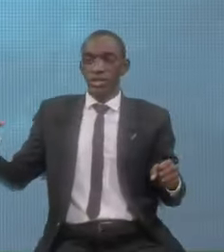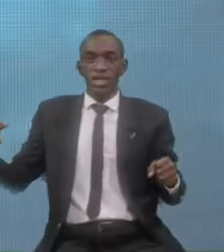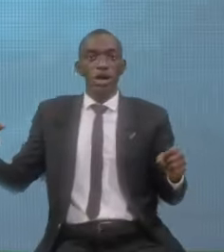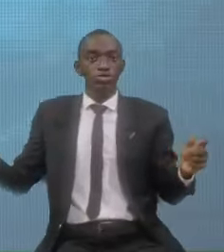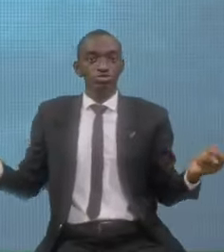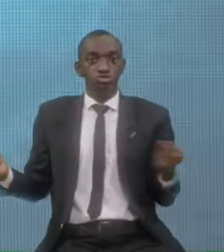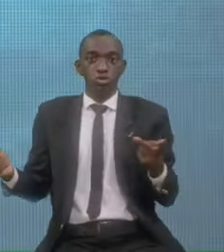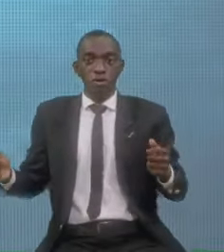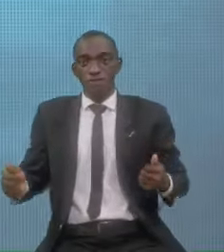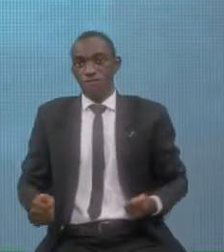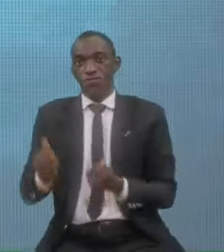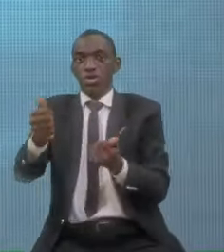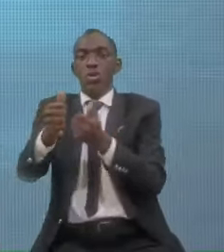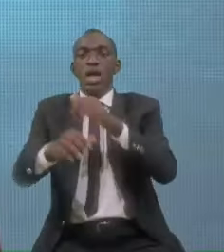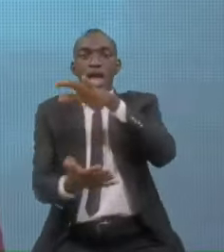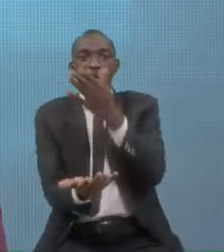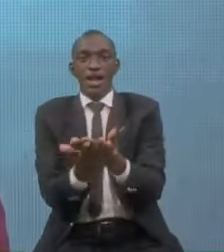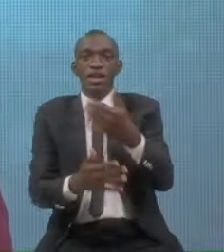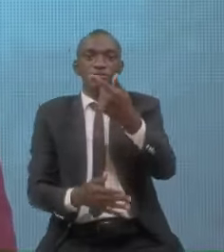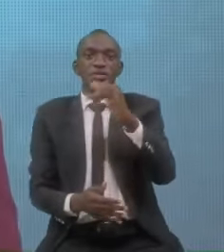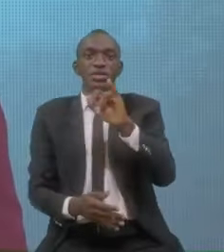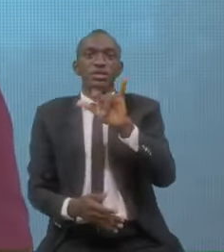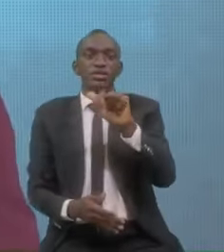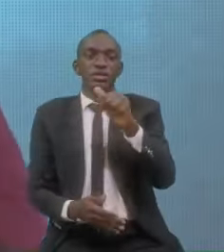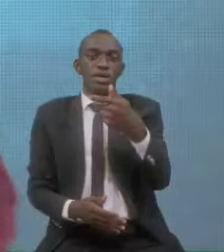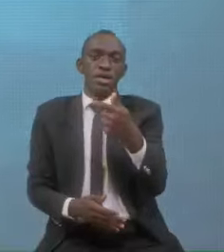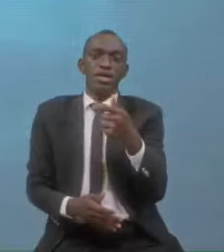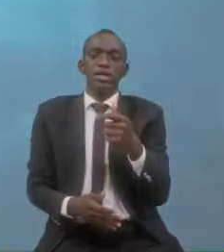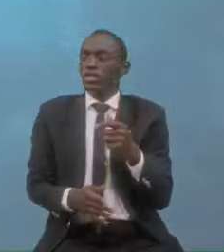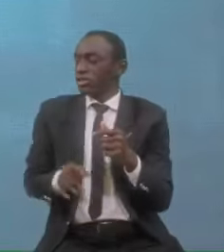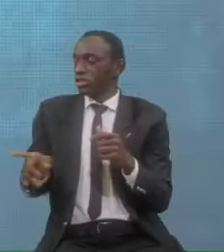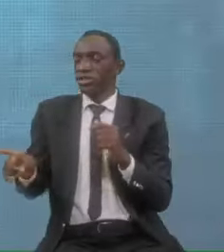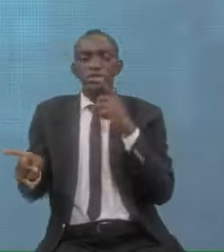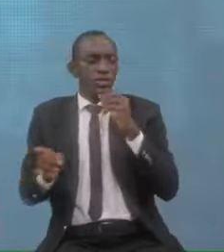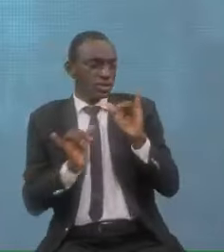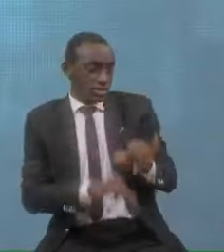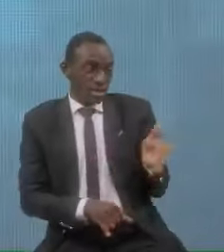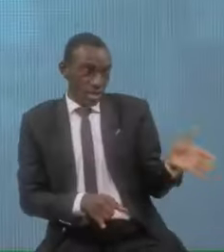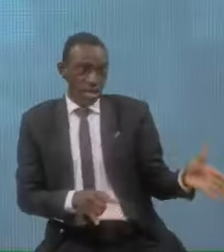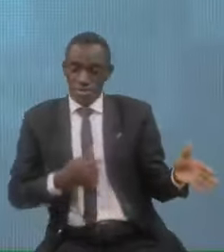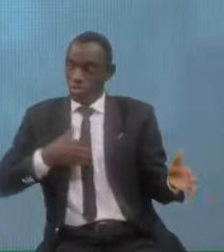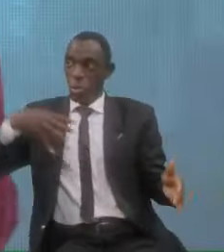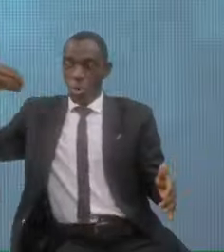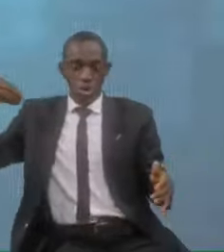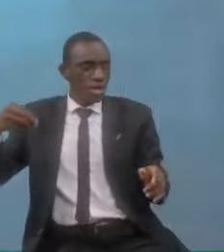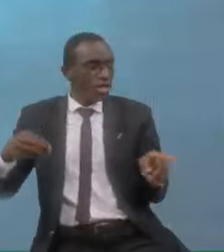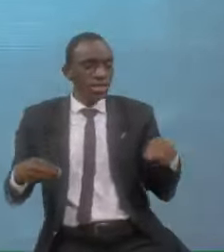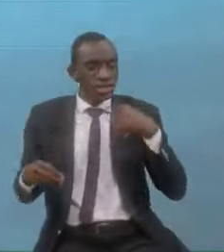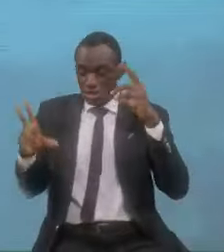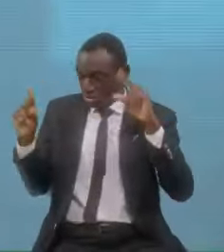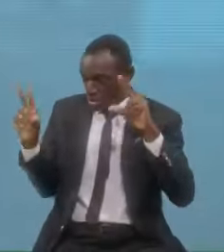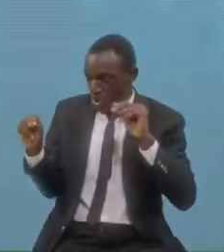the Lord liveth, as thy soul liveth, I will not leave you. And he went on. And he got